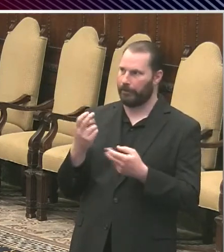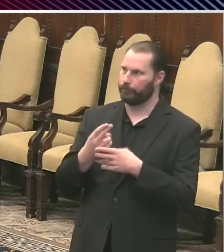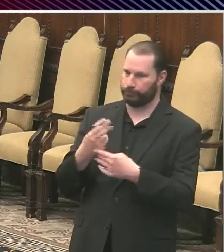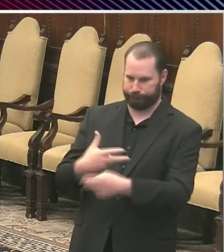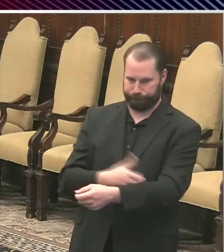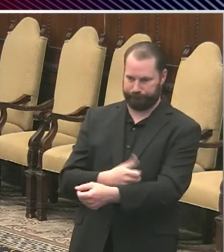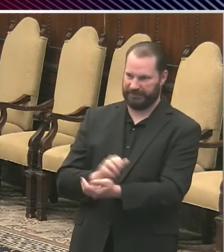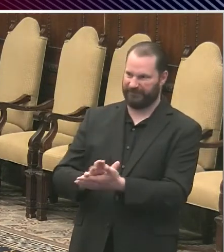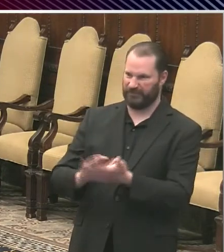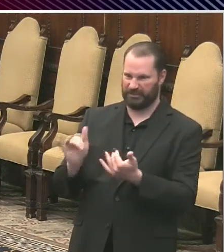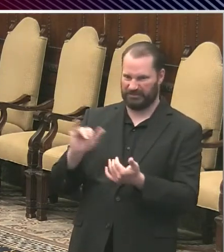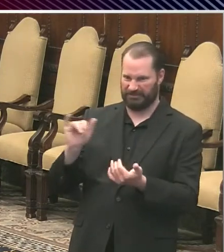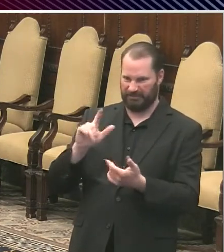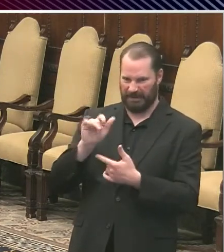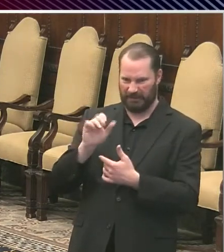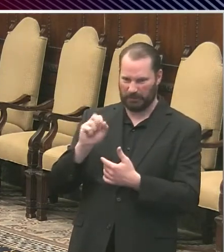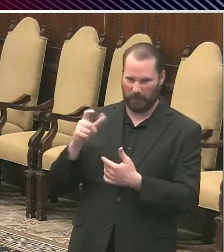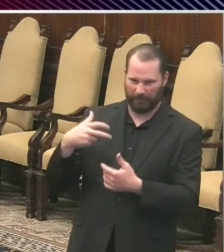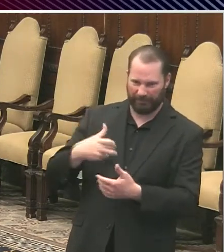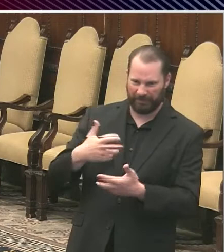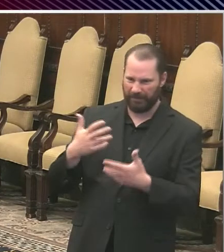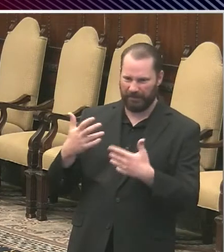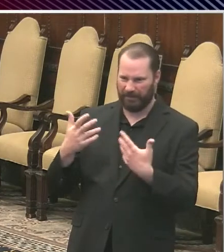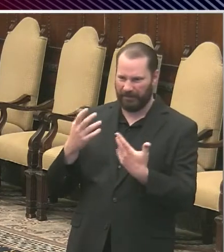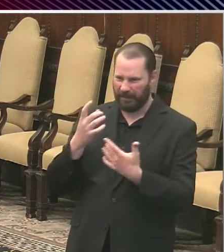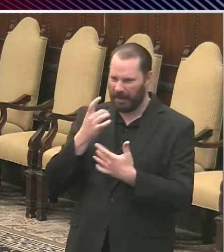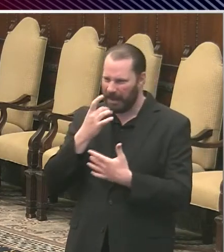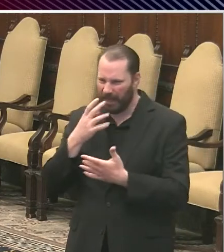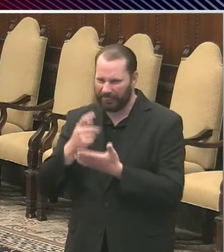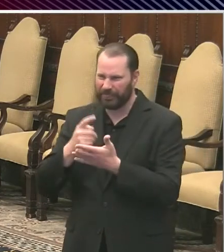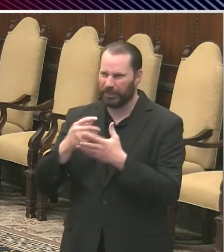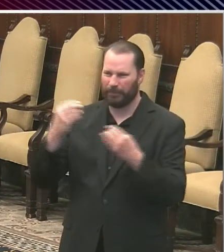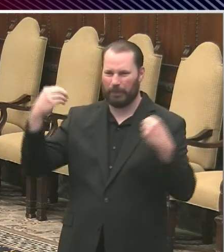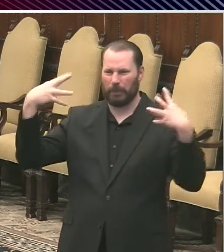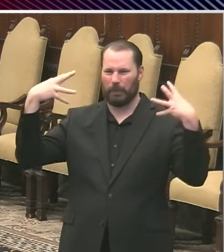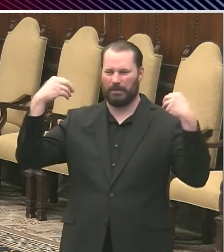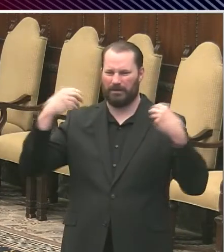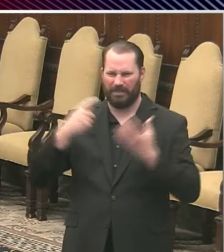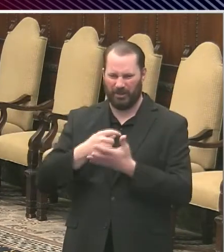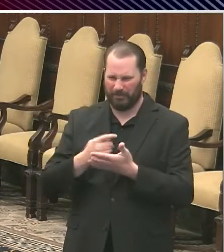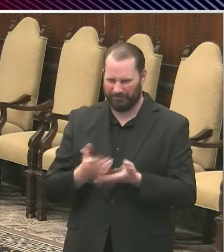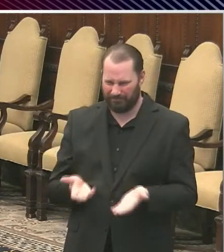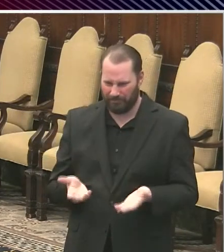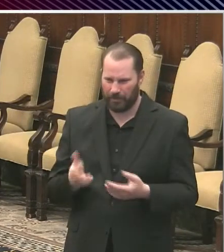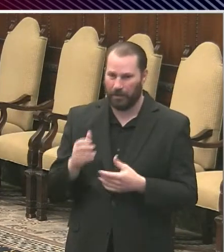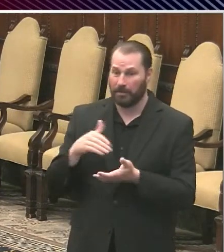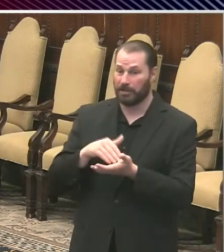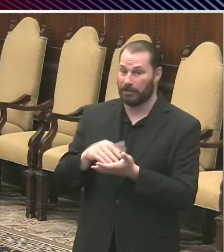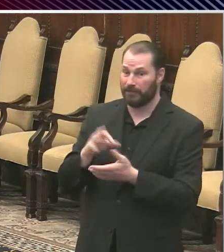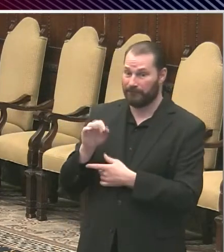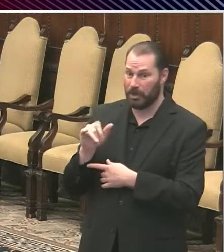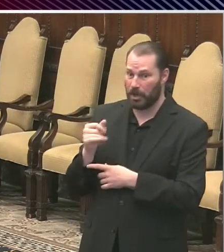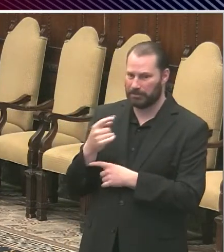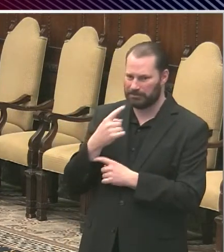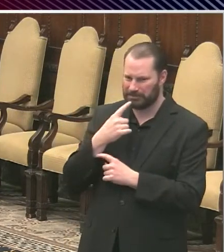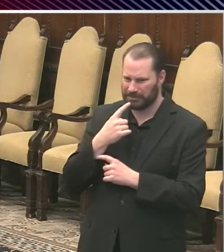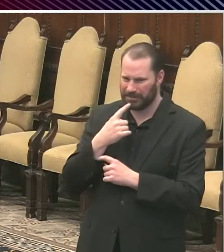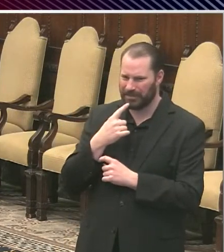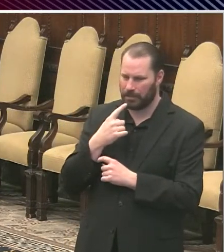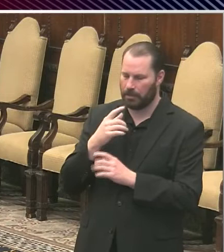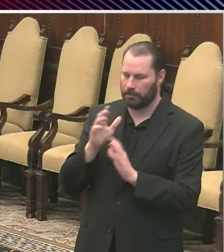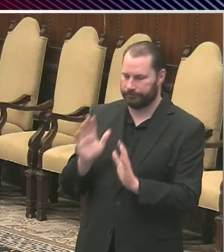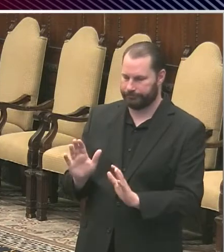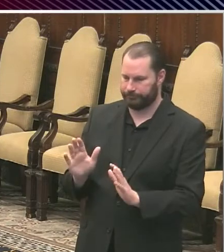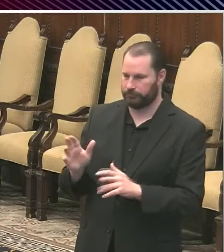By the way, just for information's sake, internet providers have offered free or low cost options. You can get on